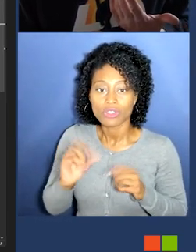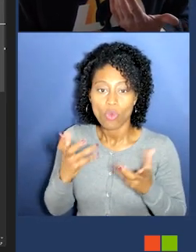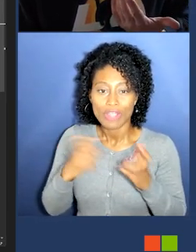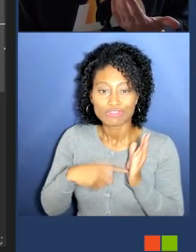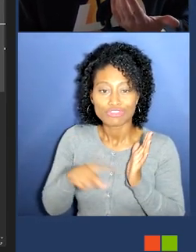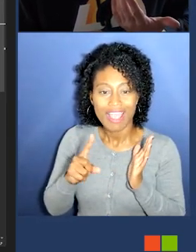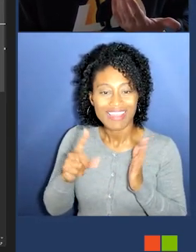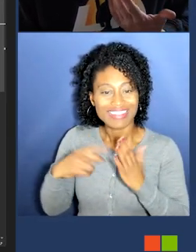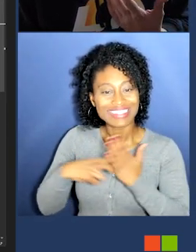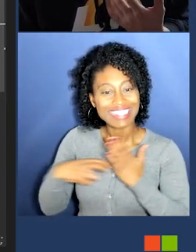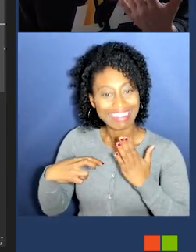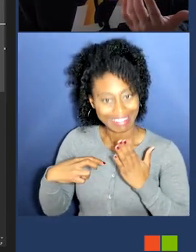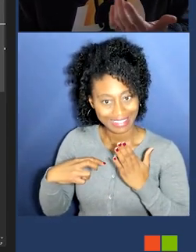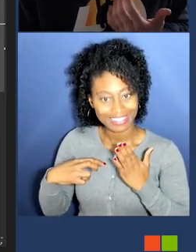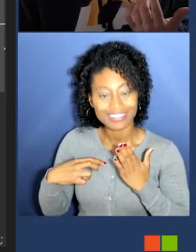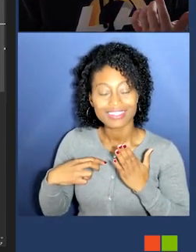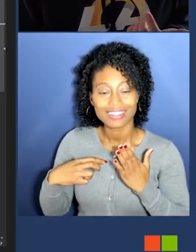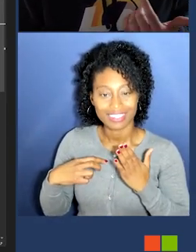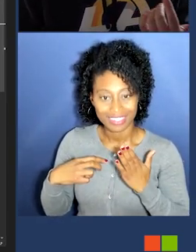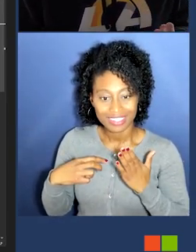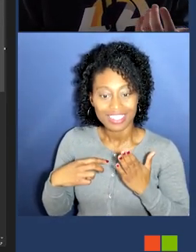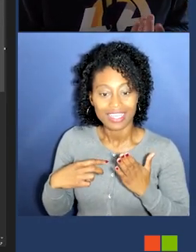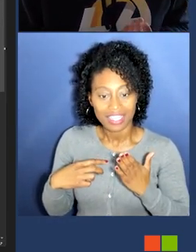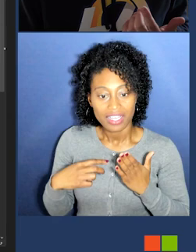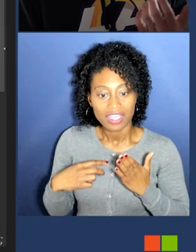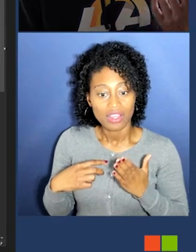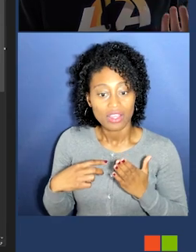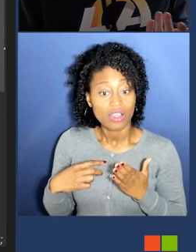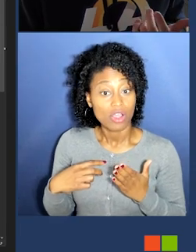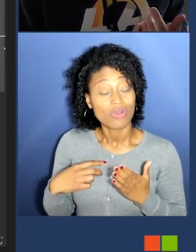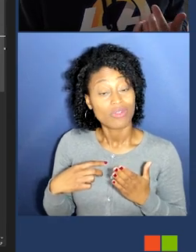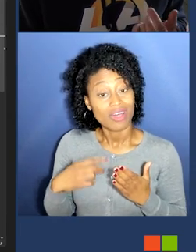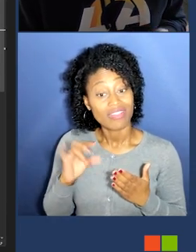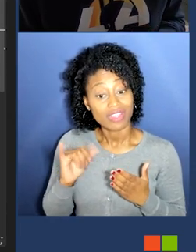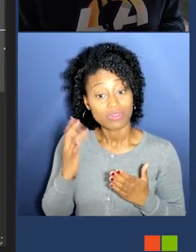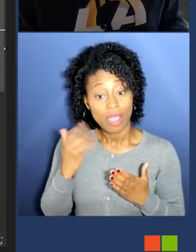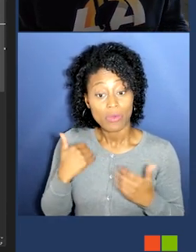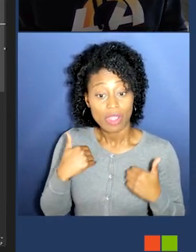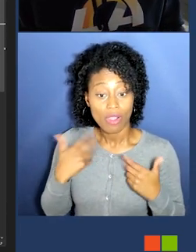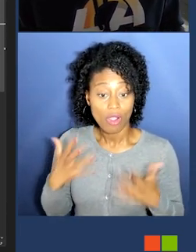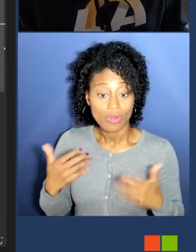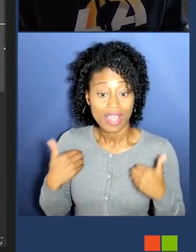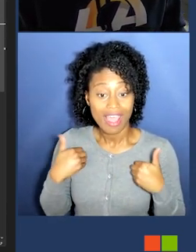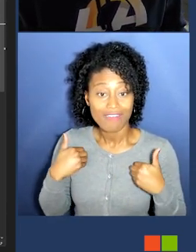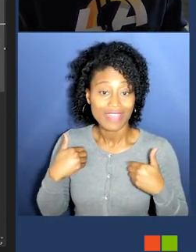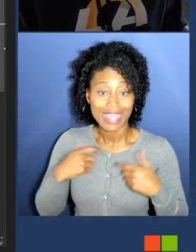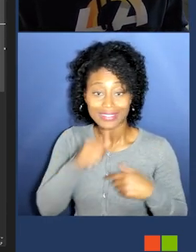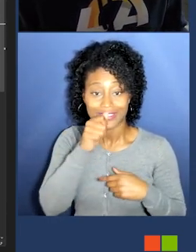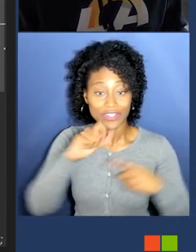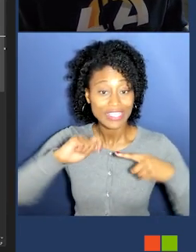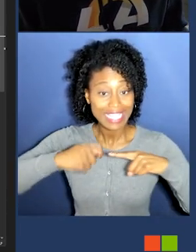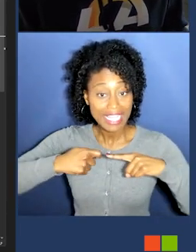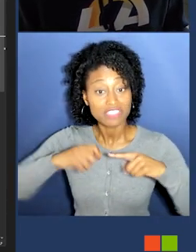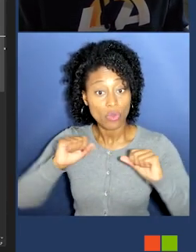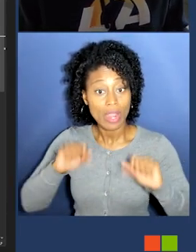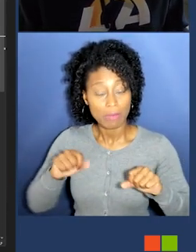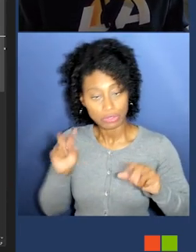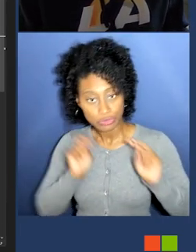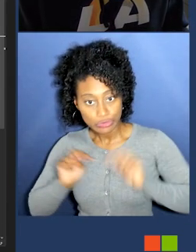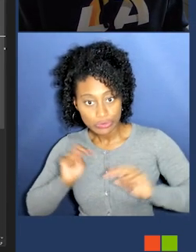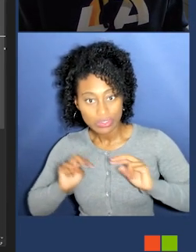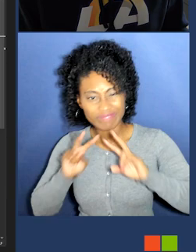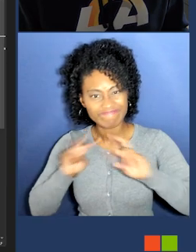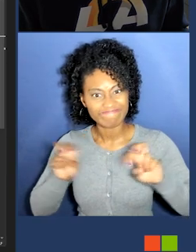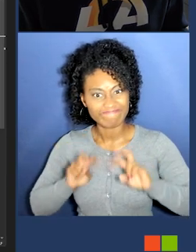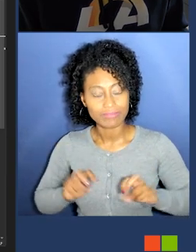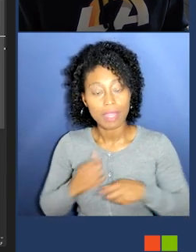the ticket, and that's why we already need to have the secret, so we're able to do this. So we check whether